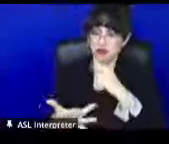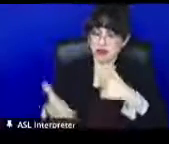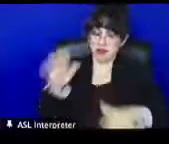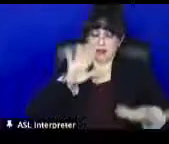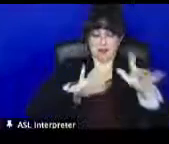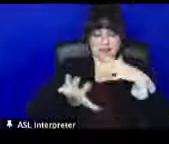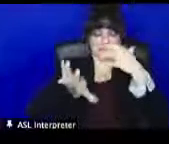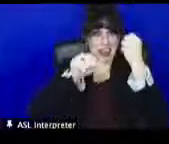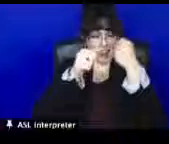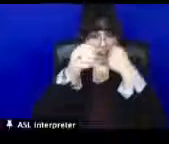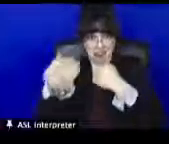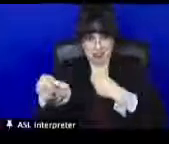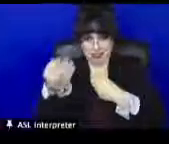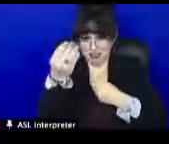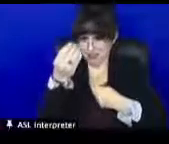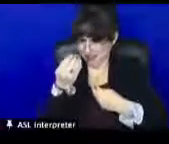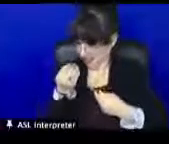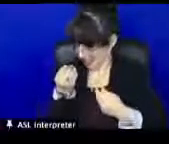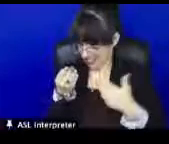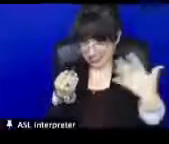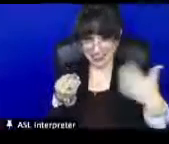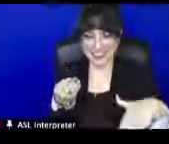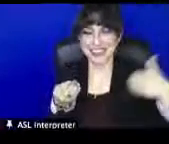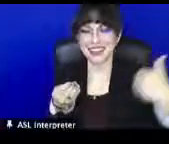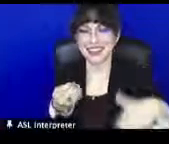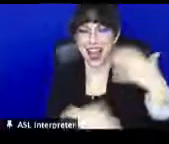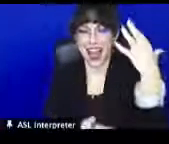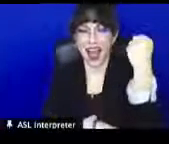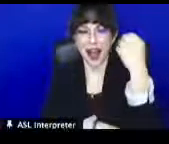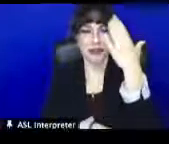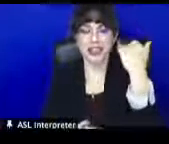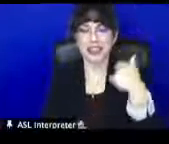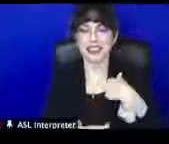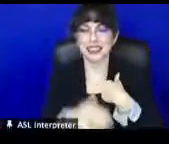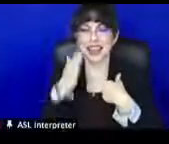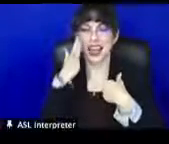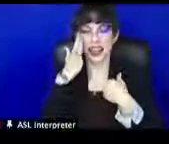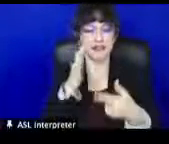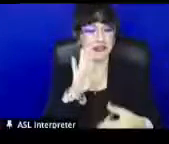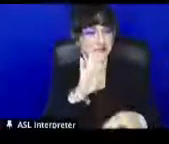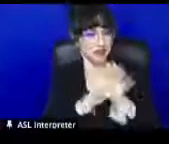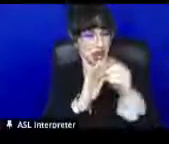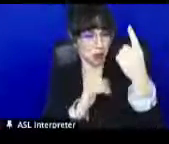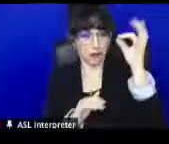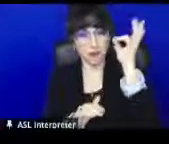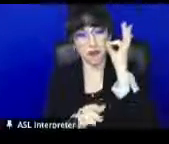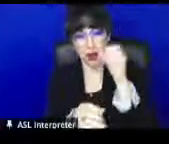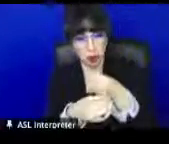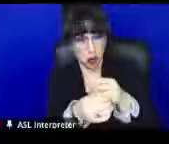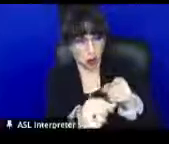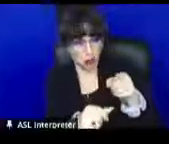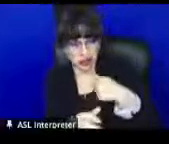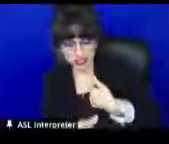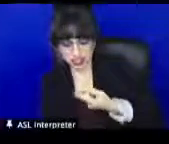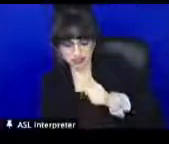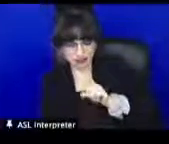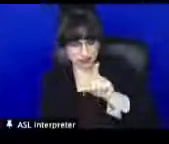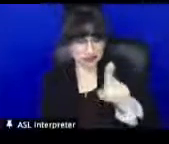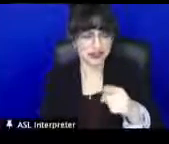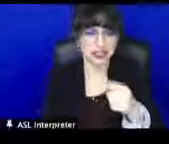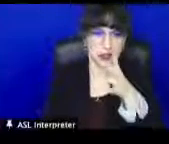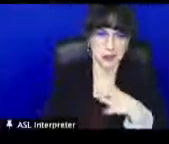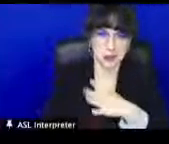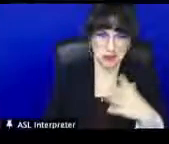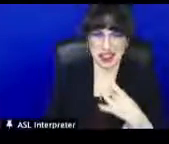ever passport created because I'd gone to the federal office. And the woman liked me and put